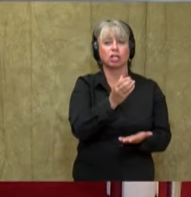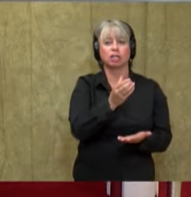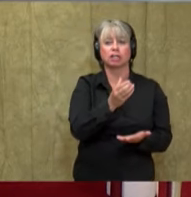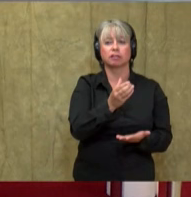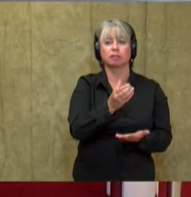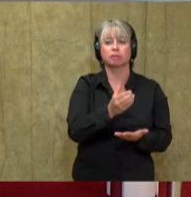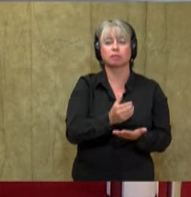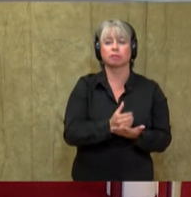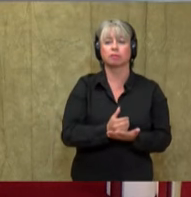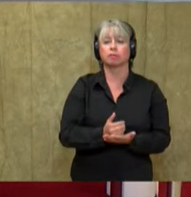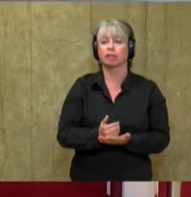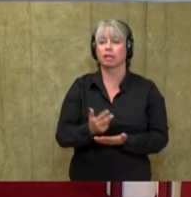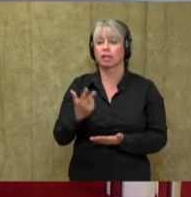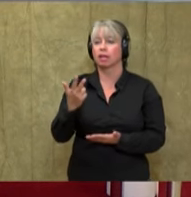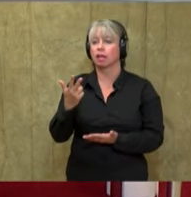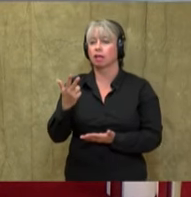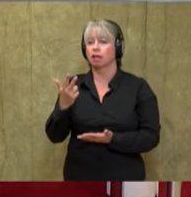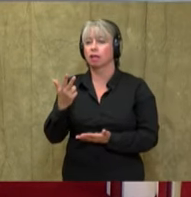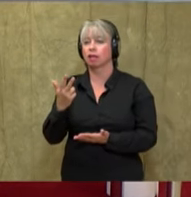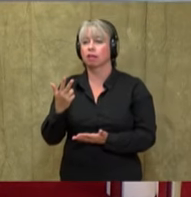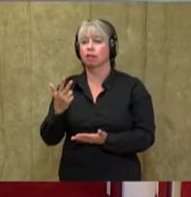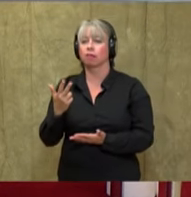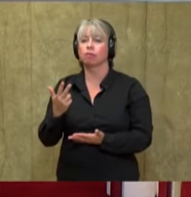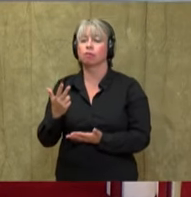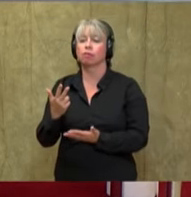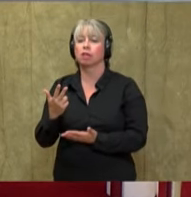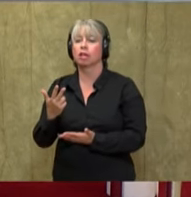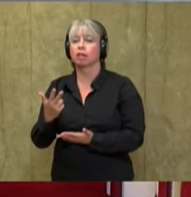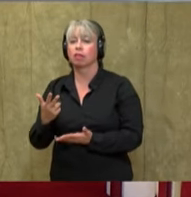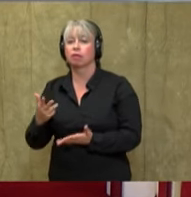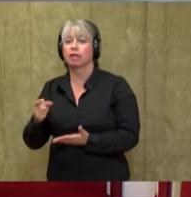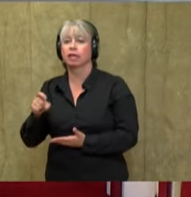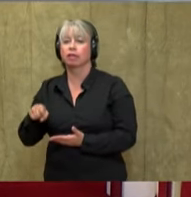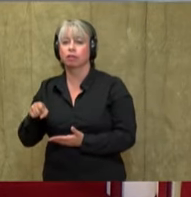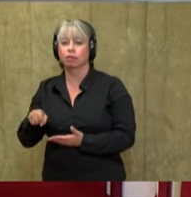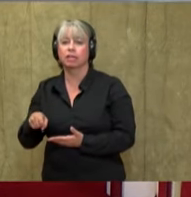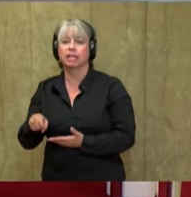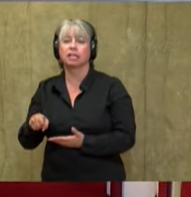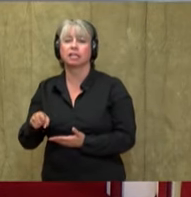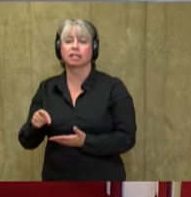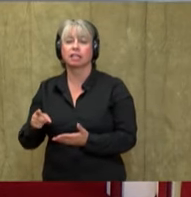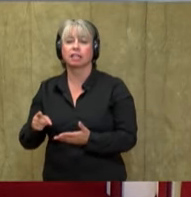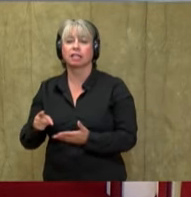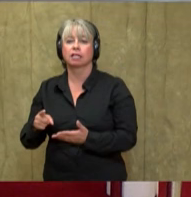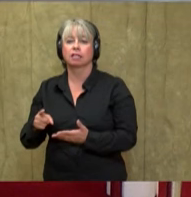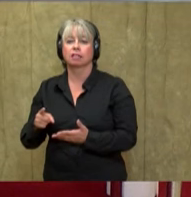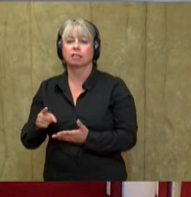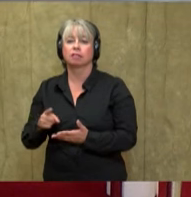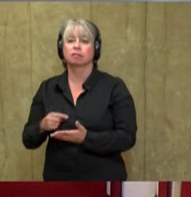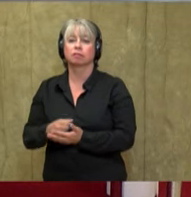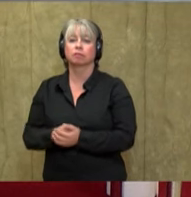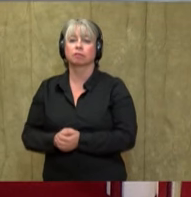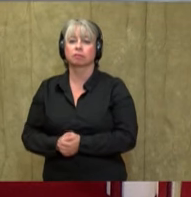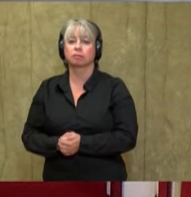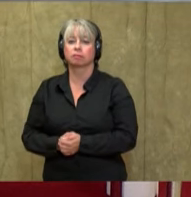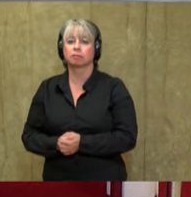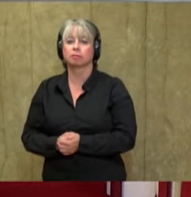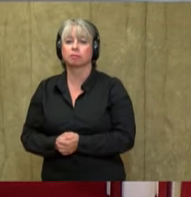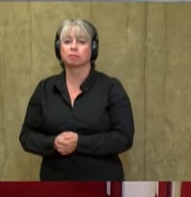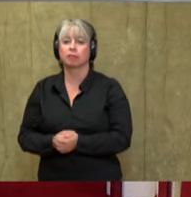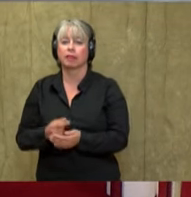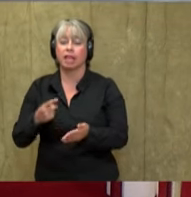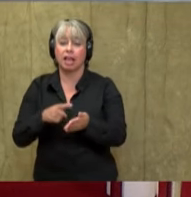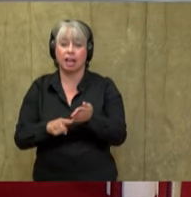And 3 of those would give us the volume as long as they have the diameter and the height. So we're gonna wrap it up here. Next week, we're